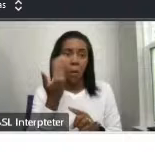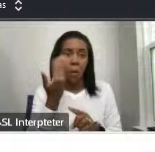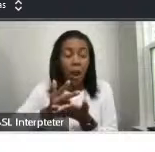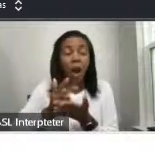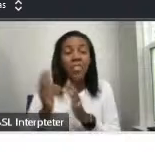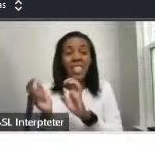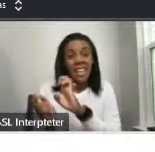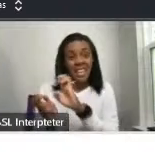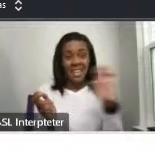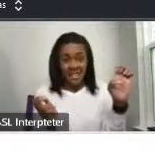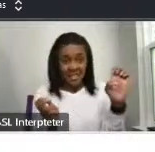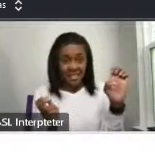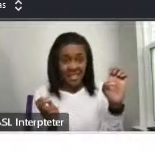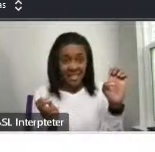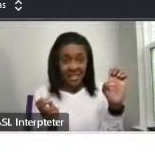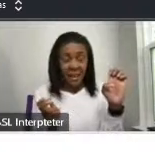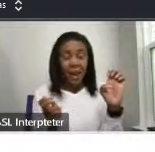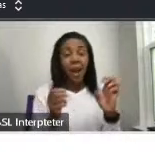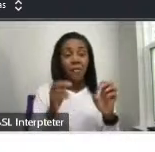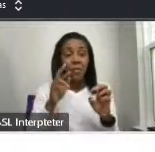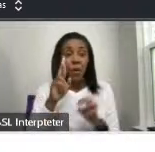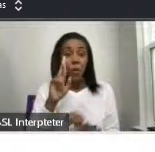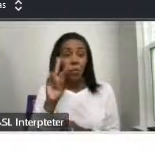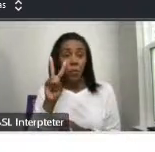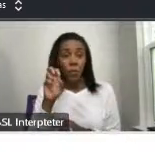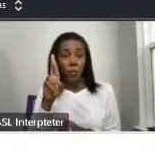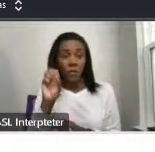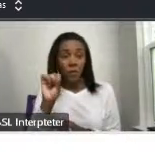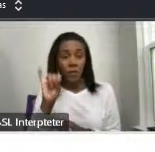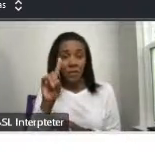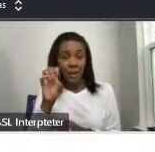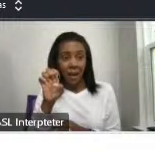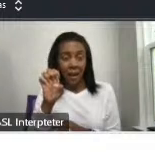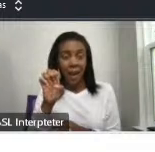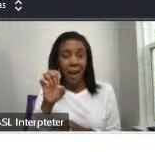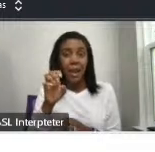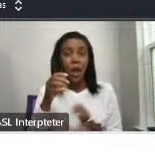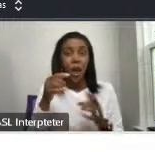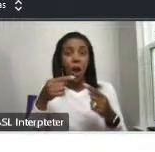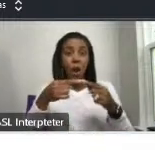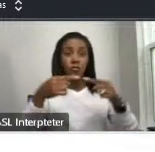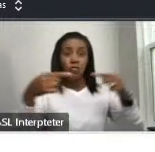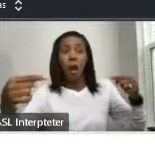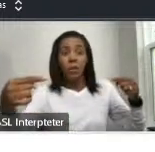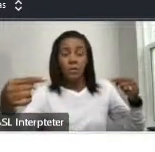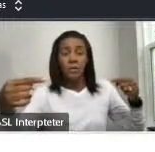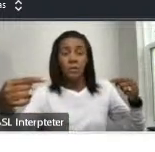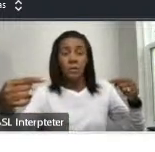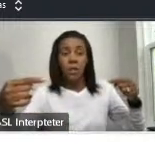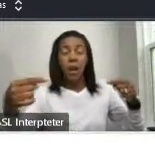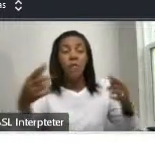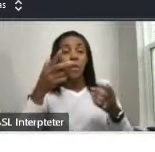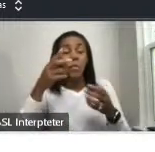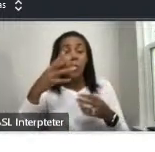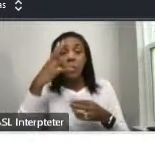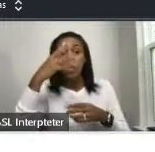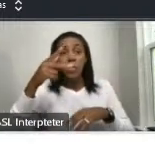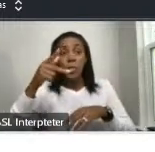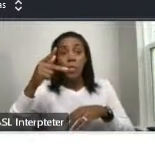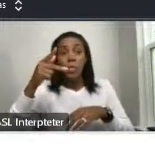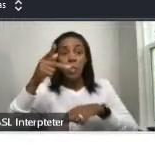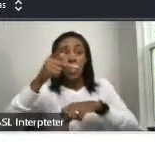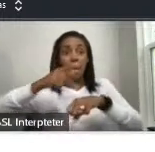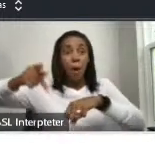east side of Riverside Drive, across from the park, has been eliminated. In consultation with the city,